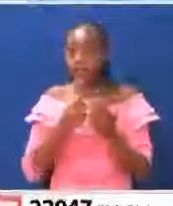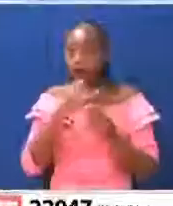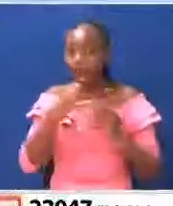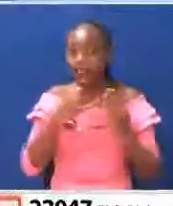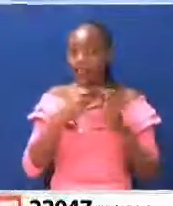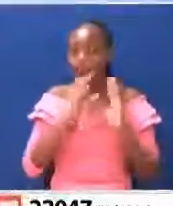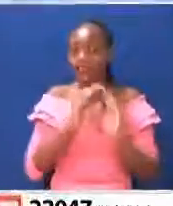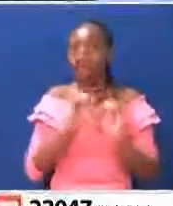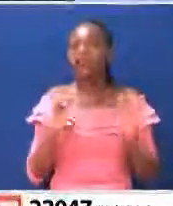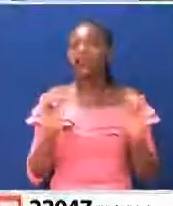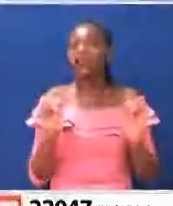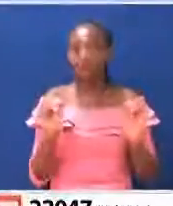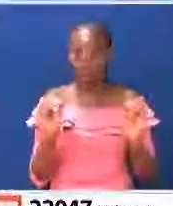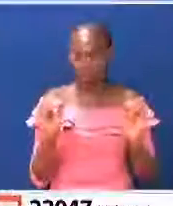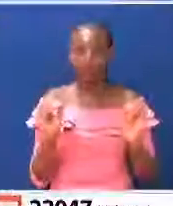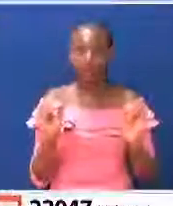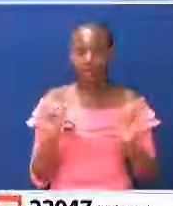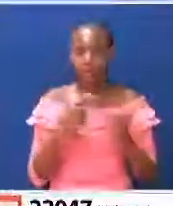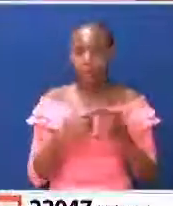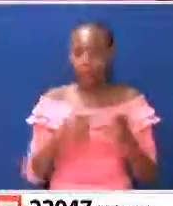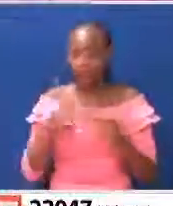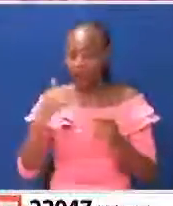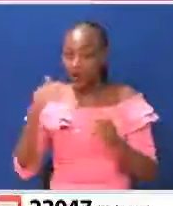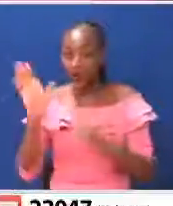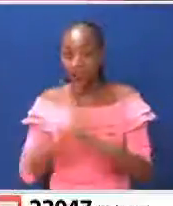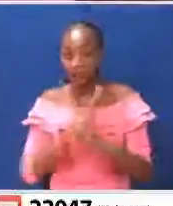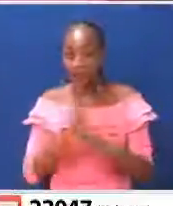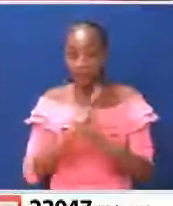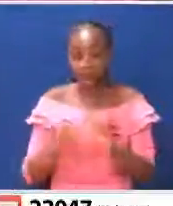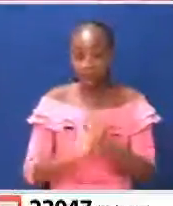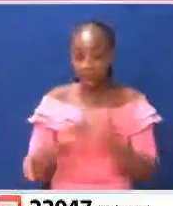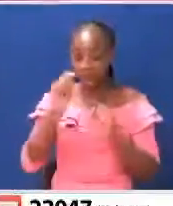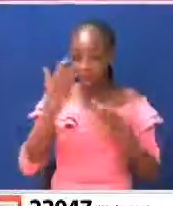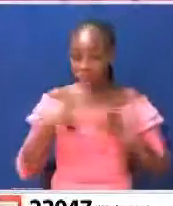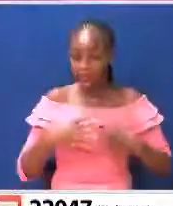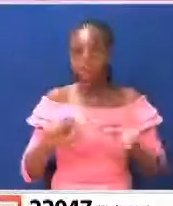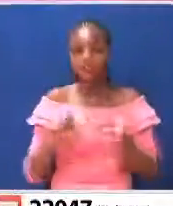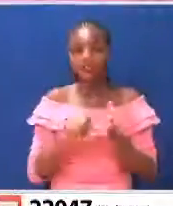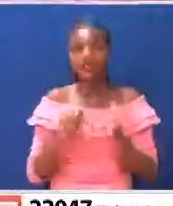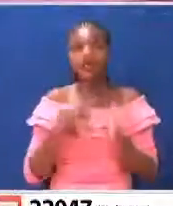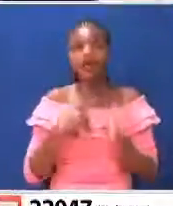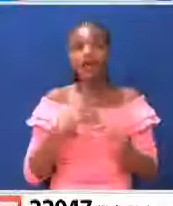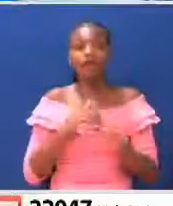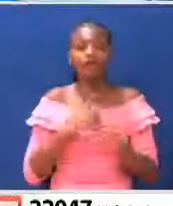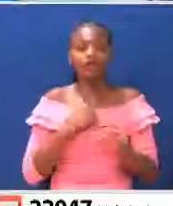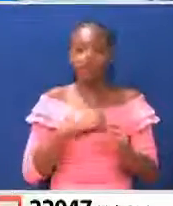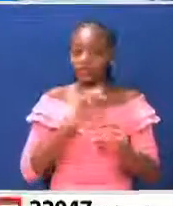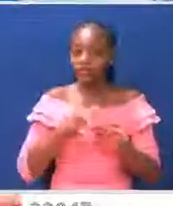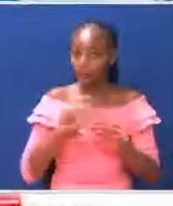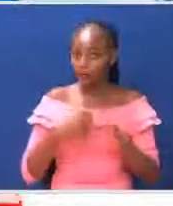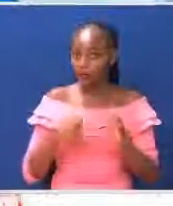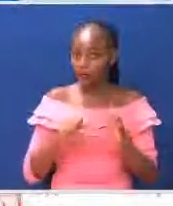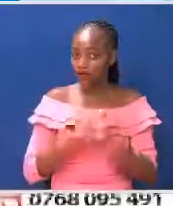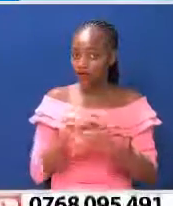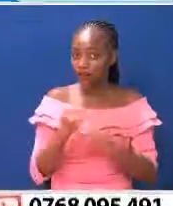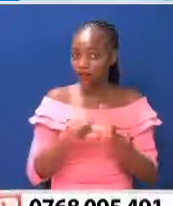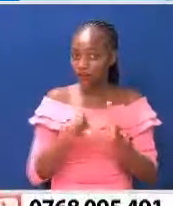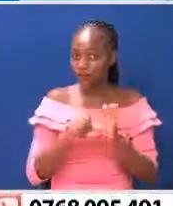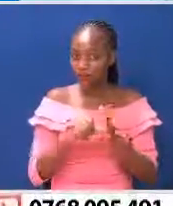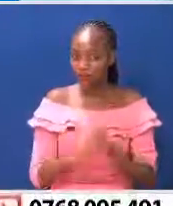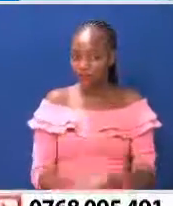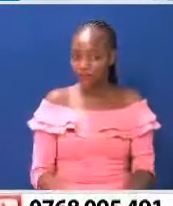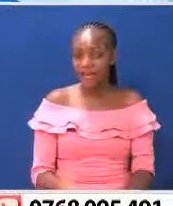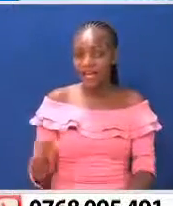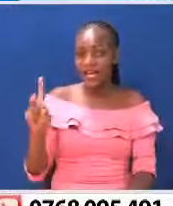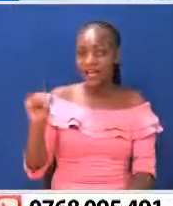this despite being frontline workers during the COVID-19 pandemic. Nairobi Metropolitan Service